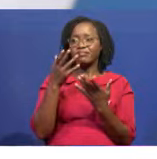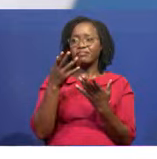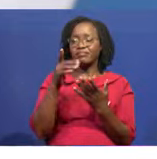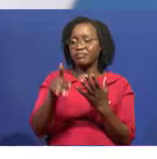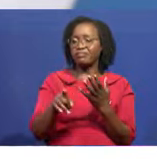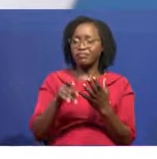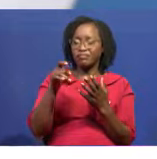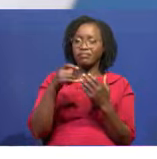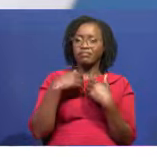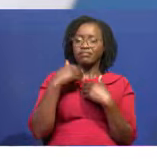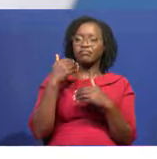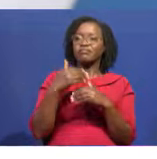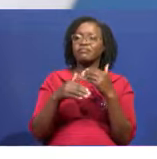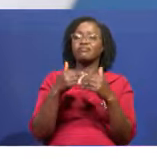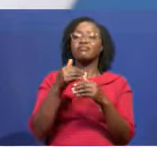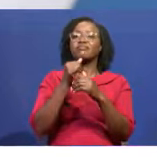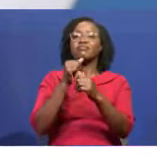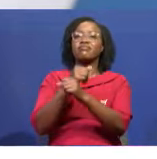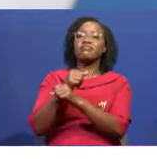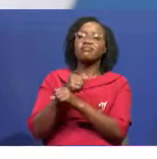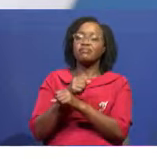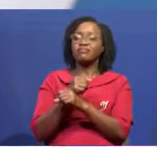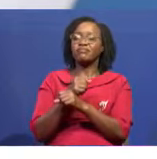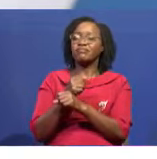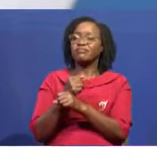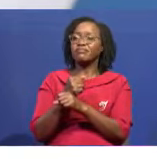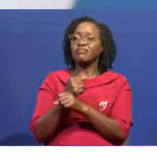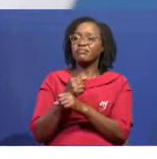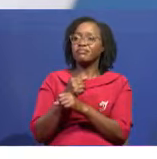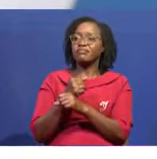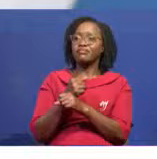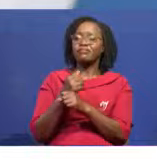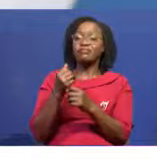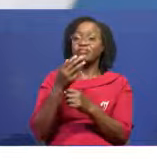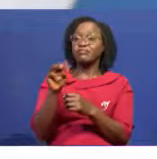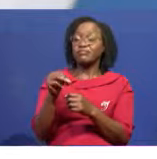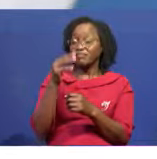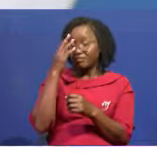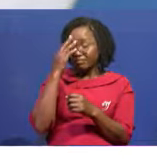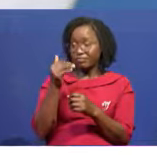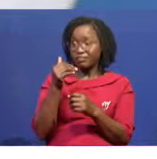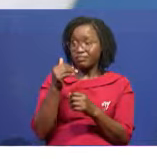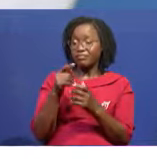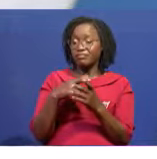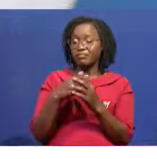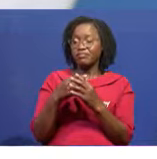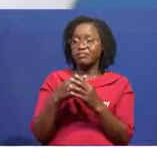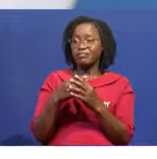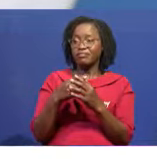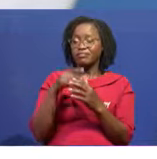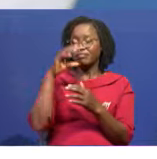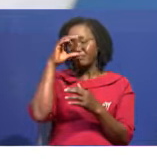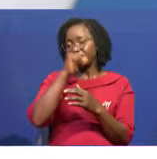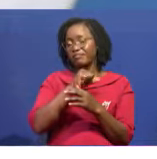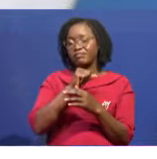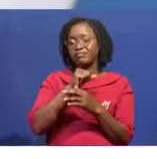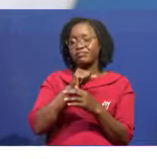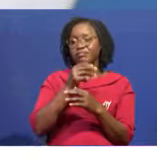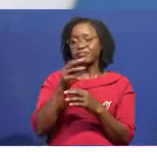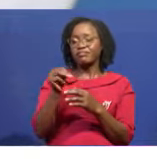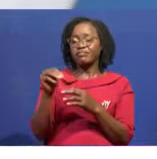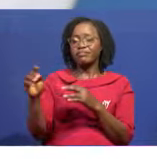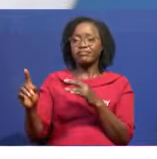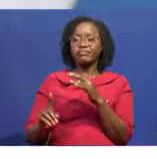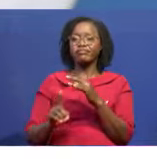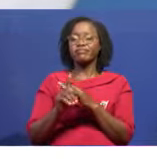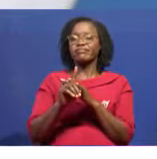to have a structure of protecting whistleblowers, because if we don't do so, we end up not having these whistleblowers coming